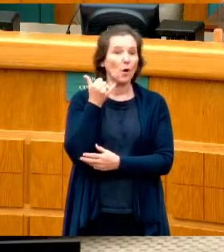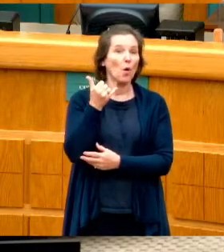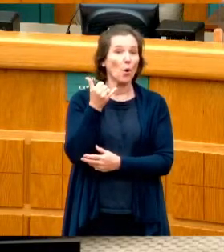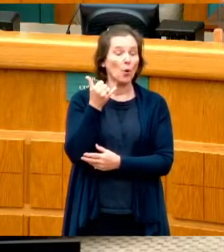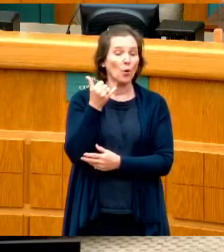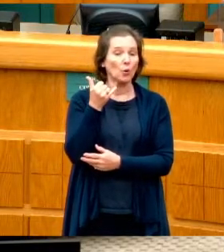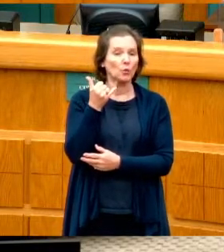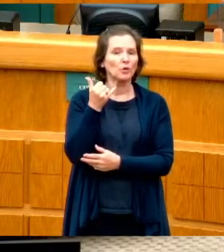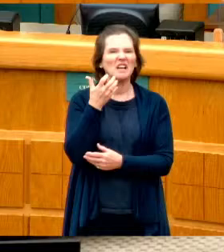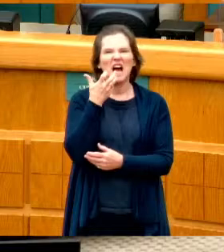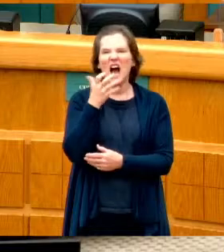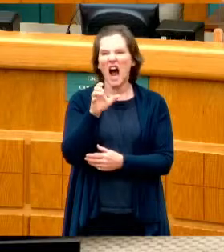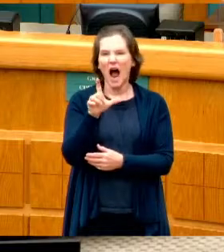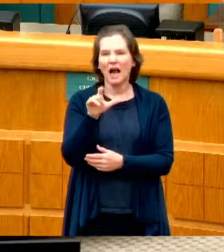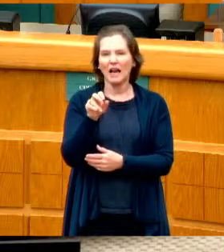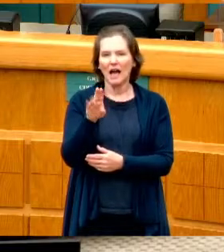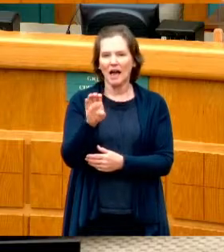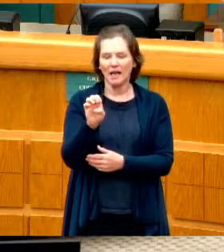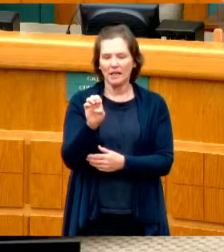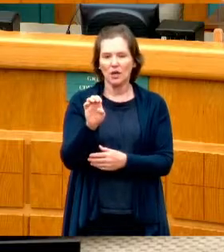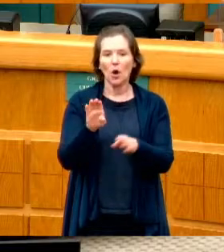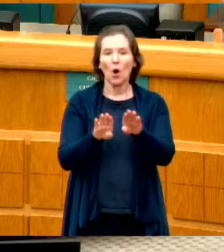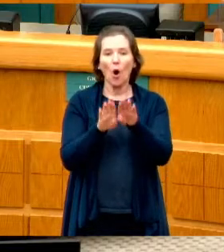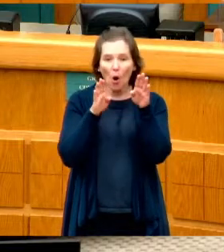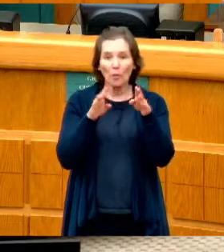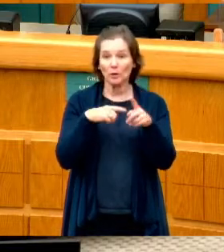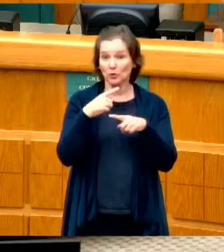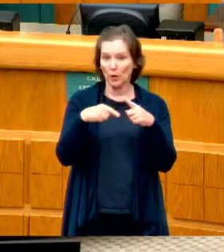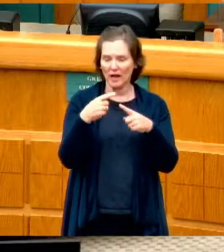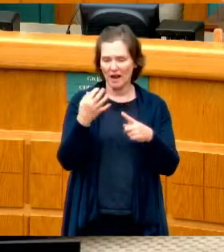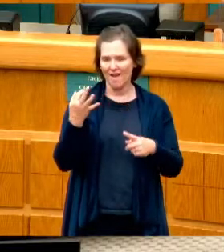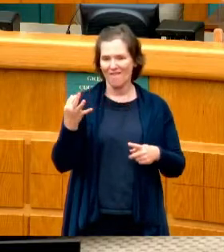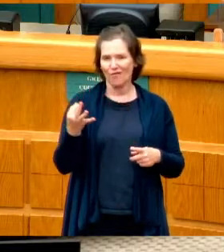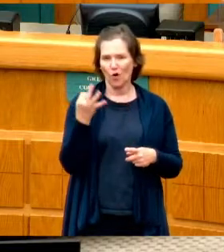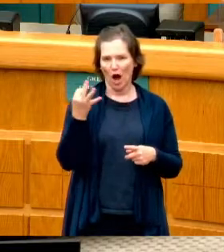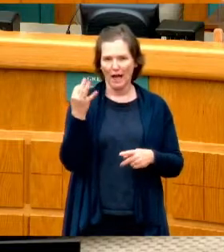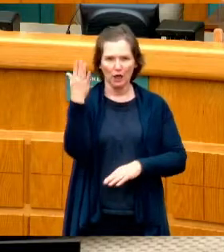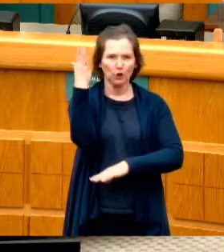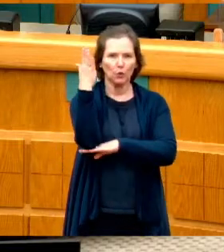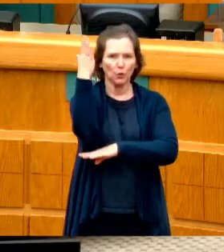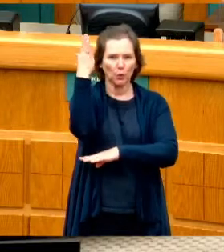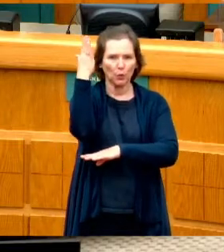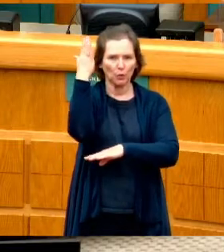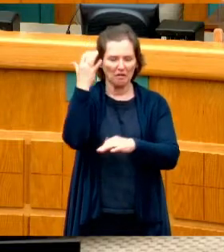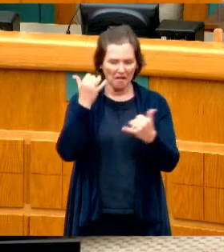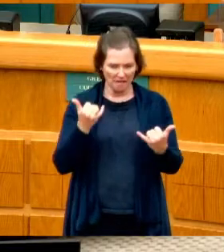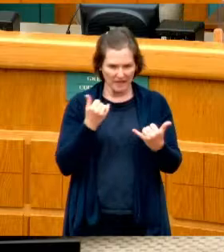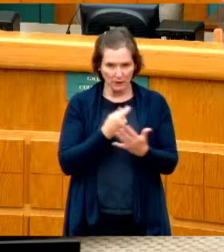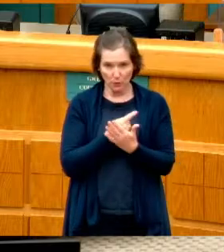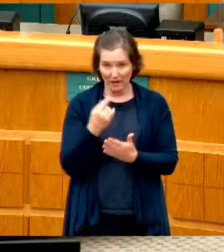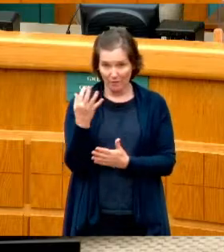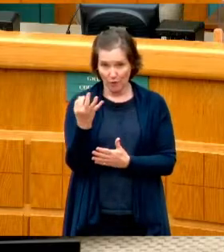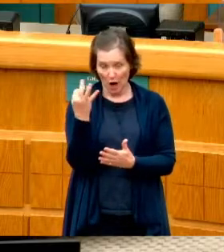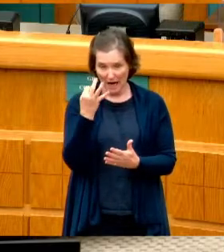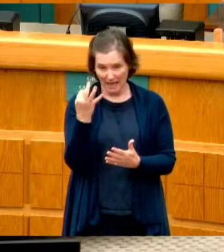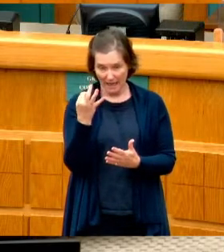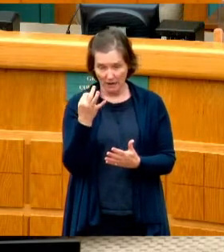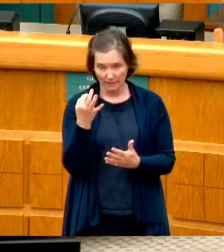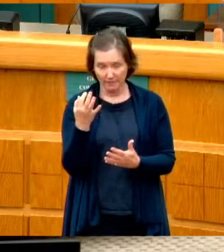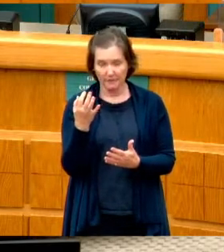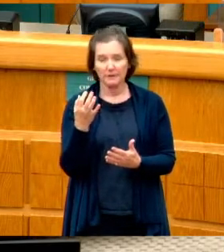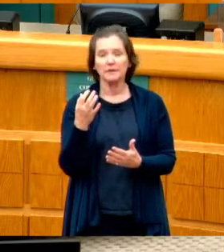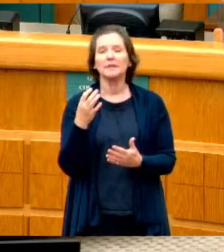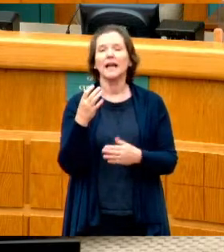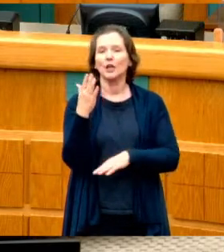Friday, March the 12th at noon, and registering 500 homebound individuals for vaccinations in